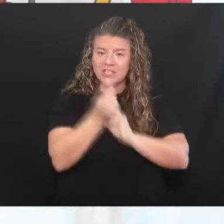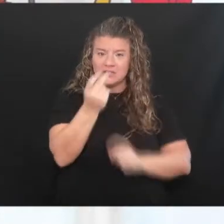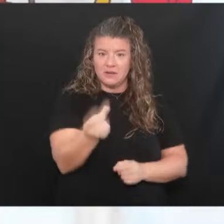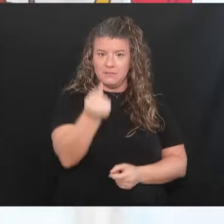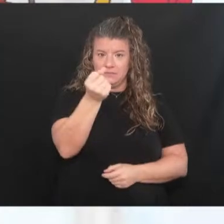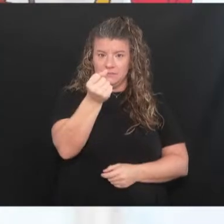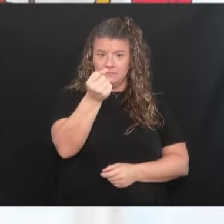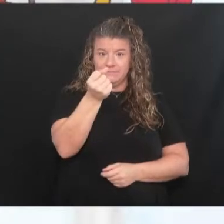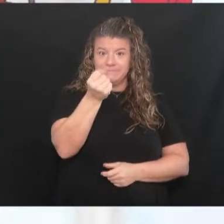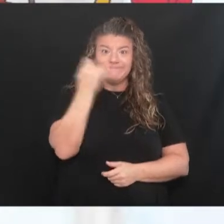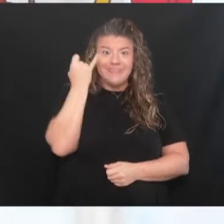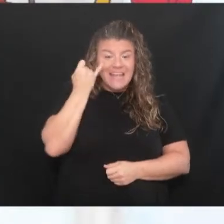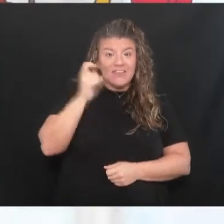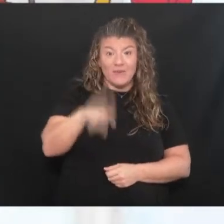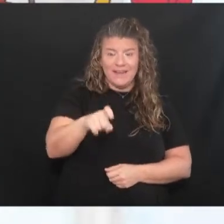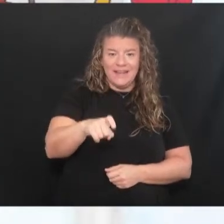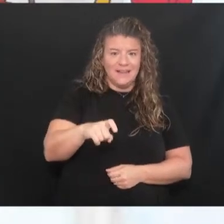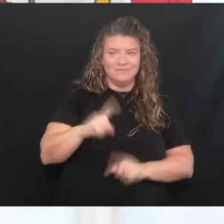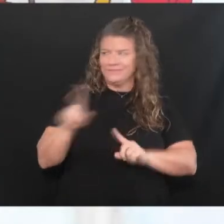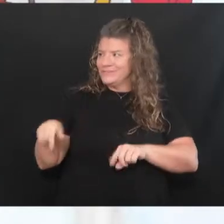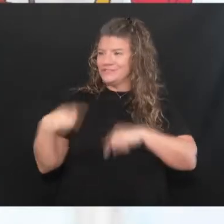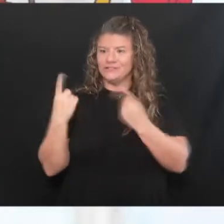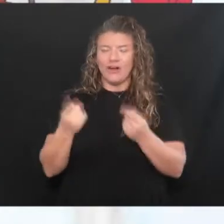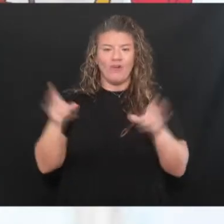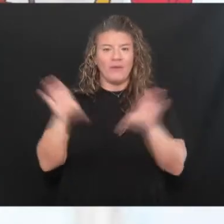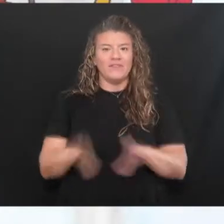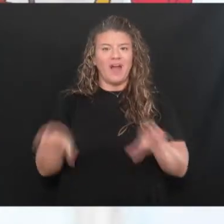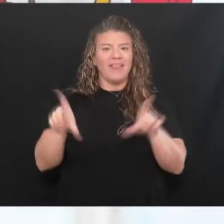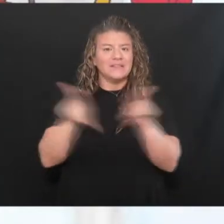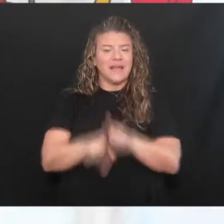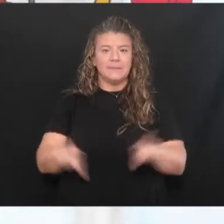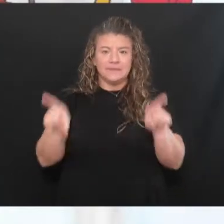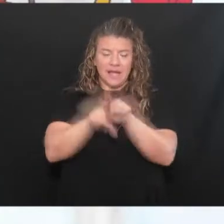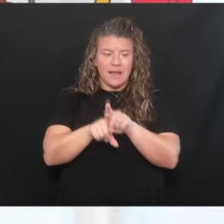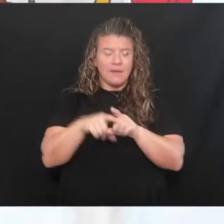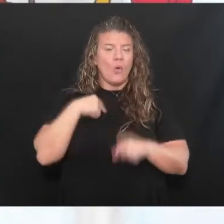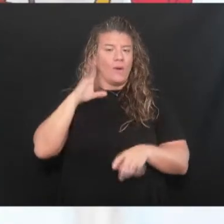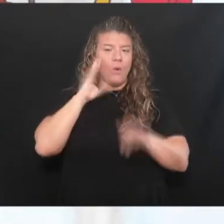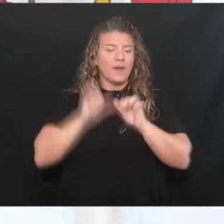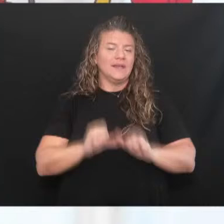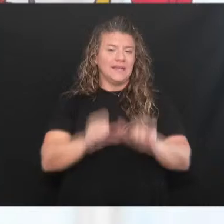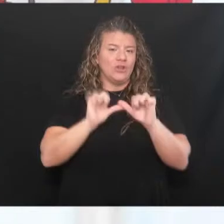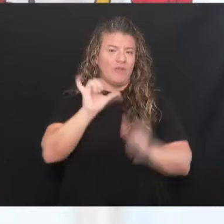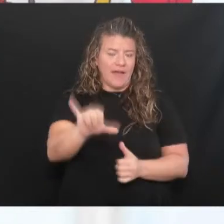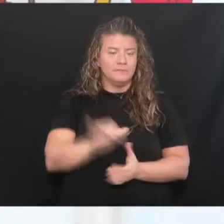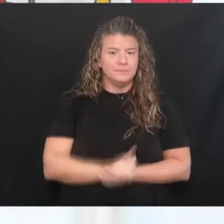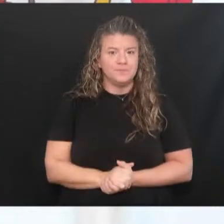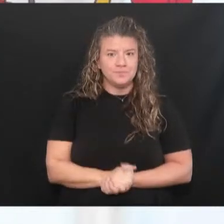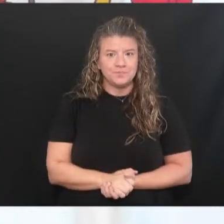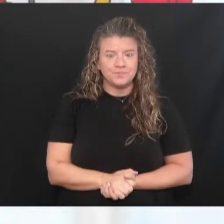We've done it and done it and done it. And that's what we're going to continue to do.